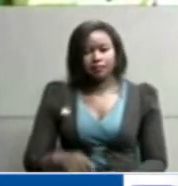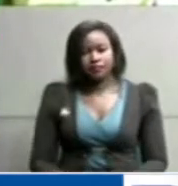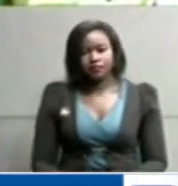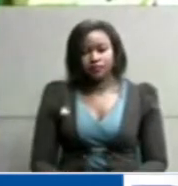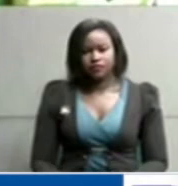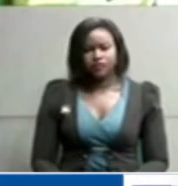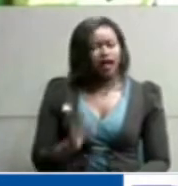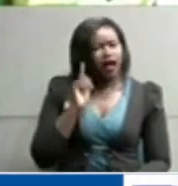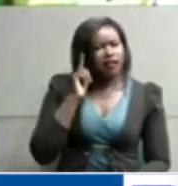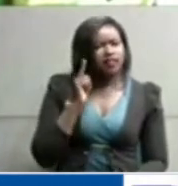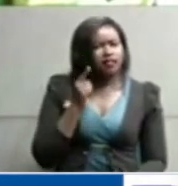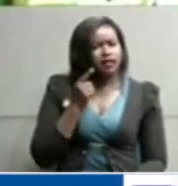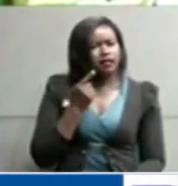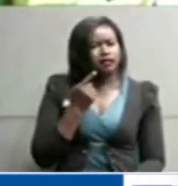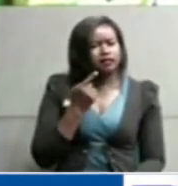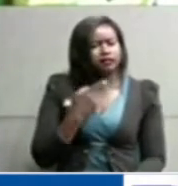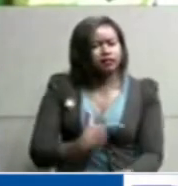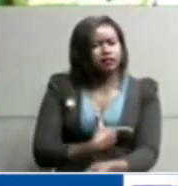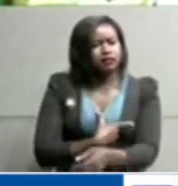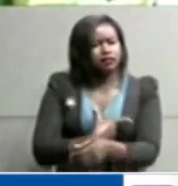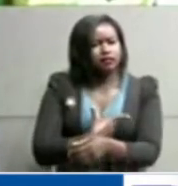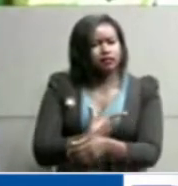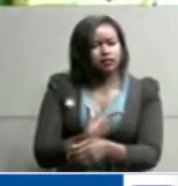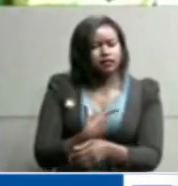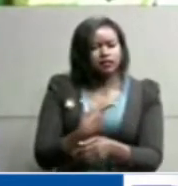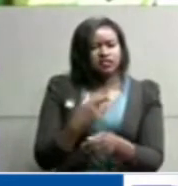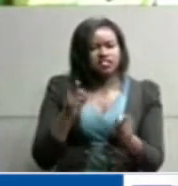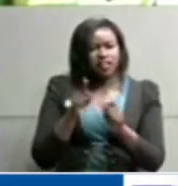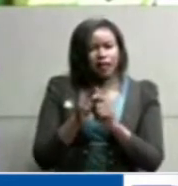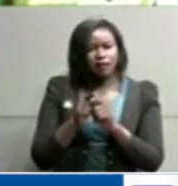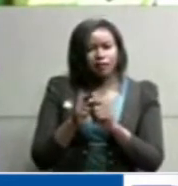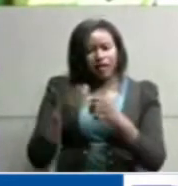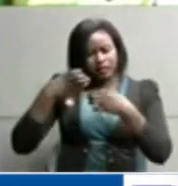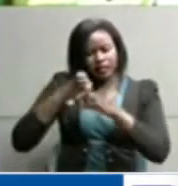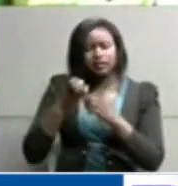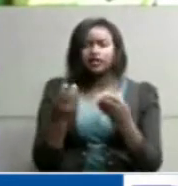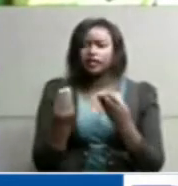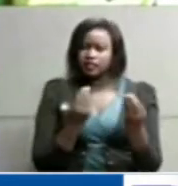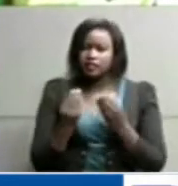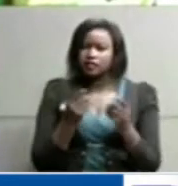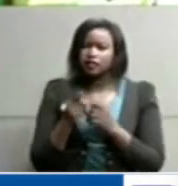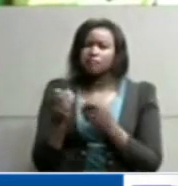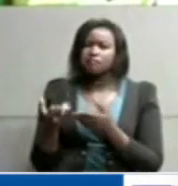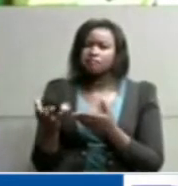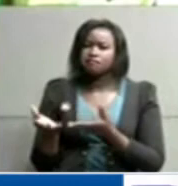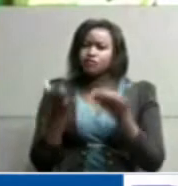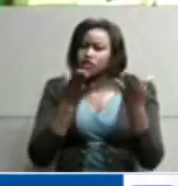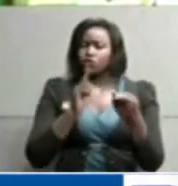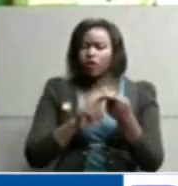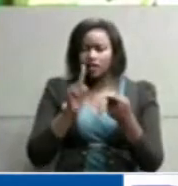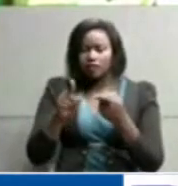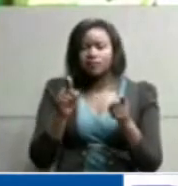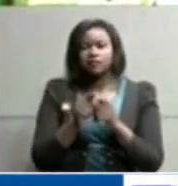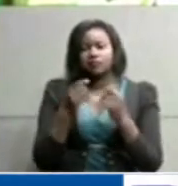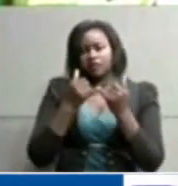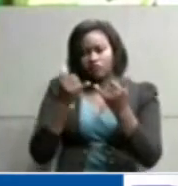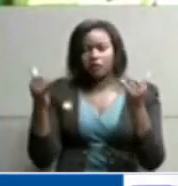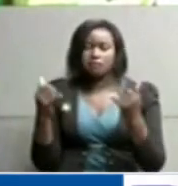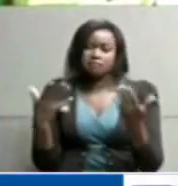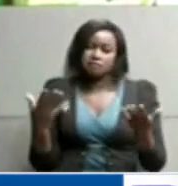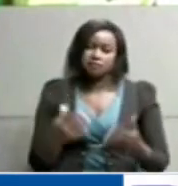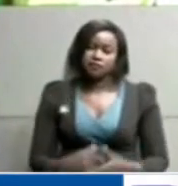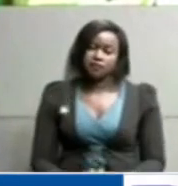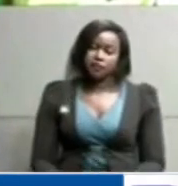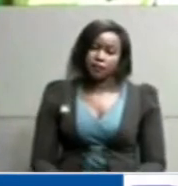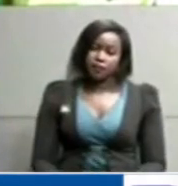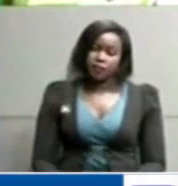easy. Then they bring to Entebbe, they test, then they will tell you. Mm. So